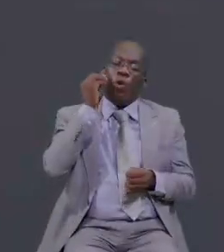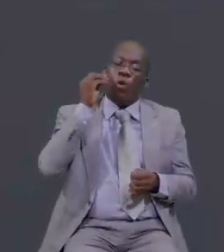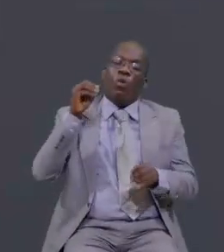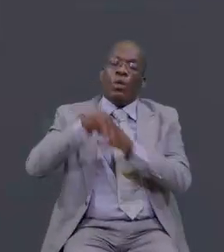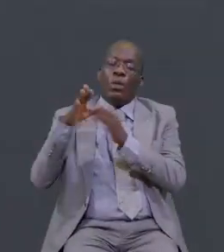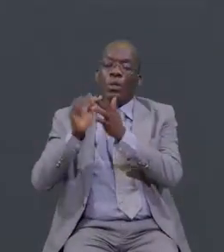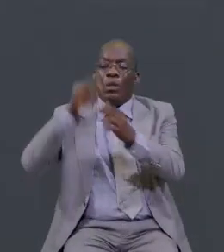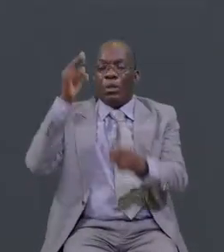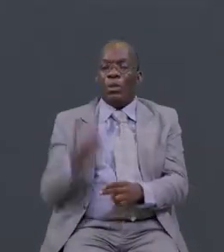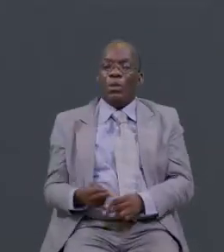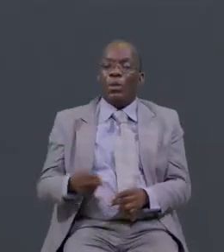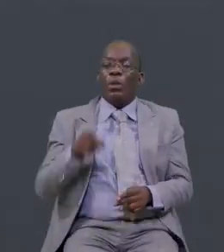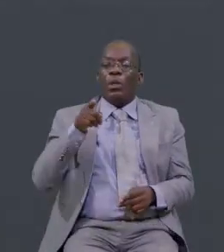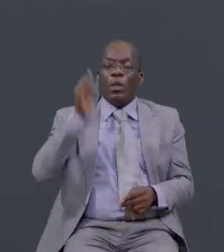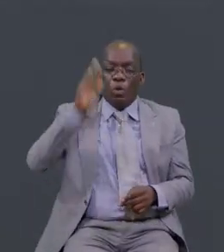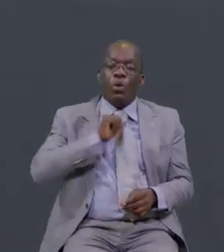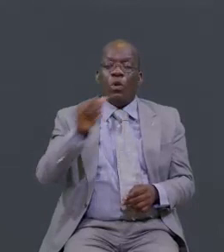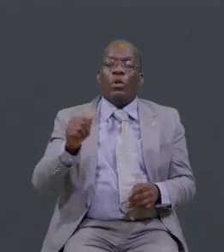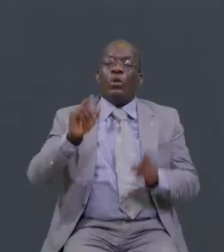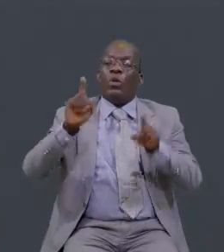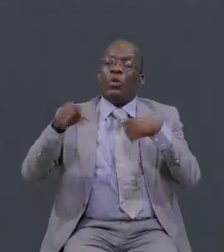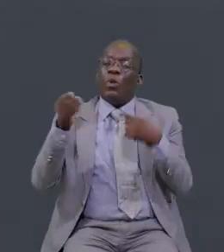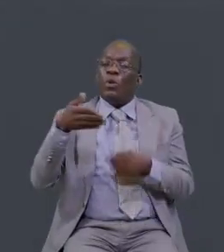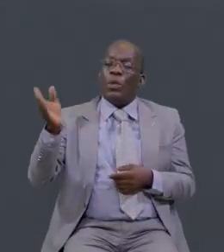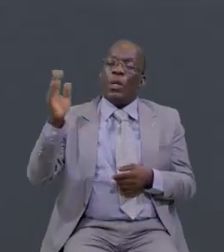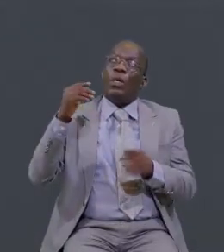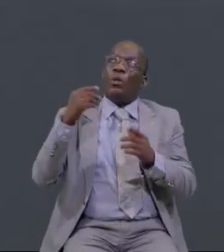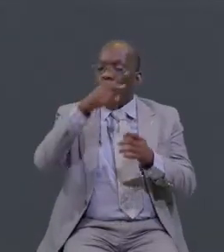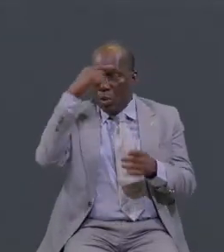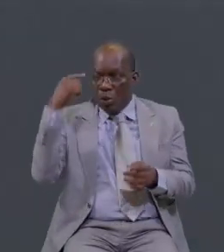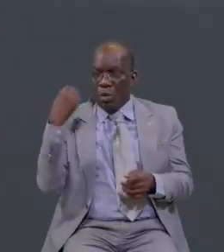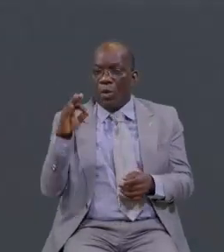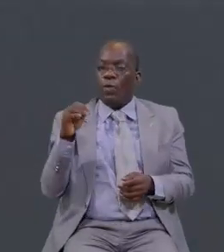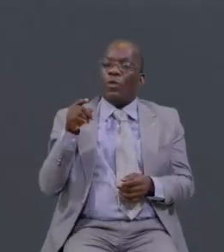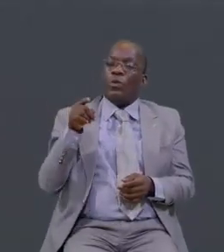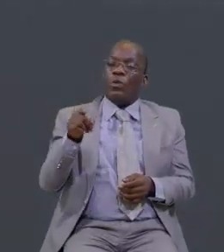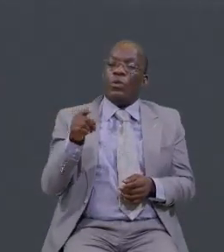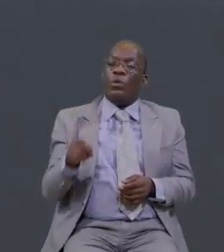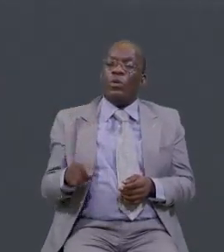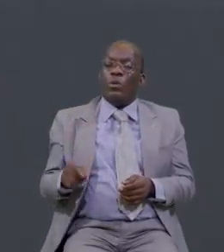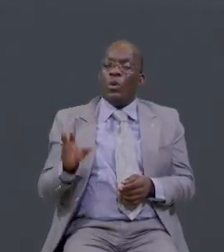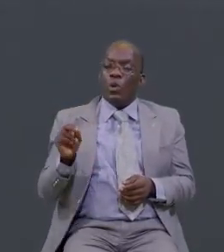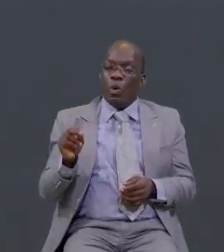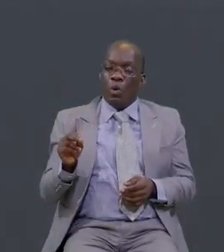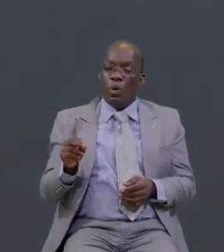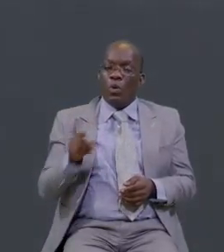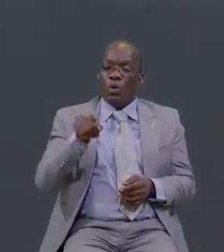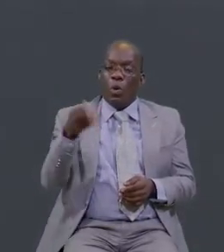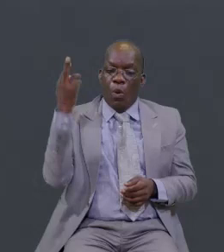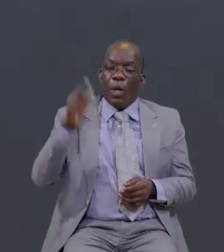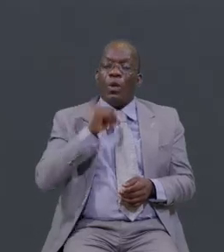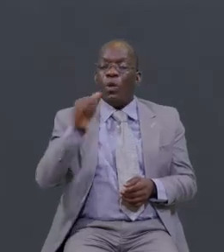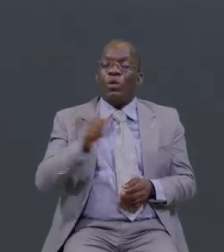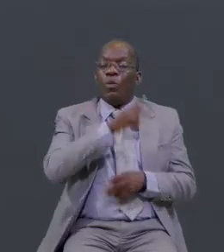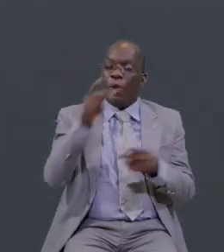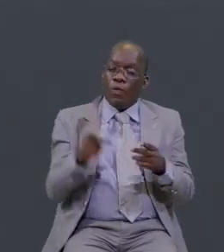of you, not because you're good, not because everything was all right with you. No, you are imperfect, but Christ,